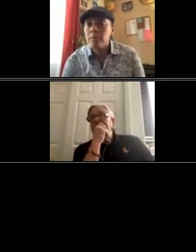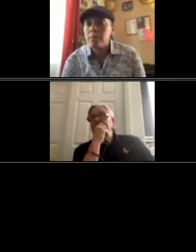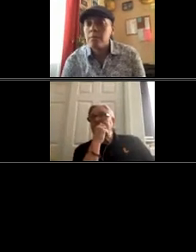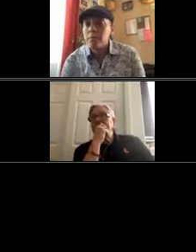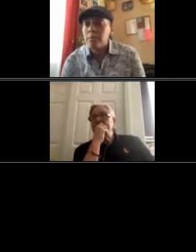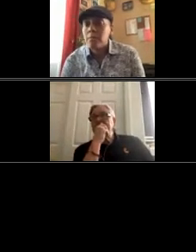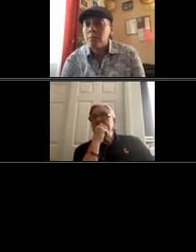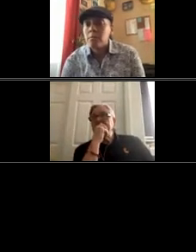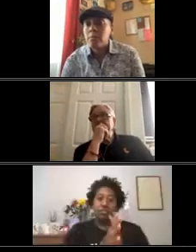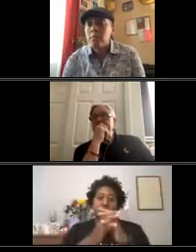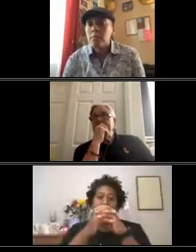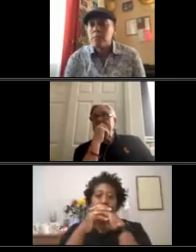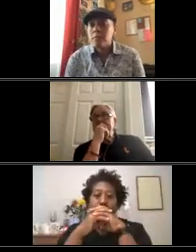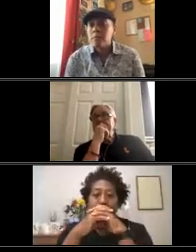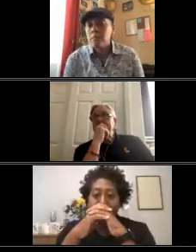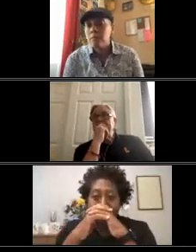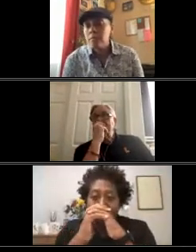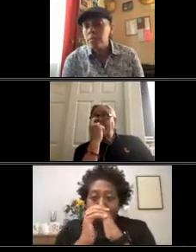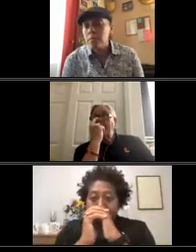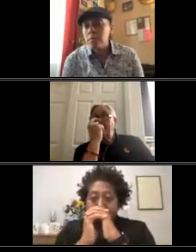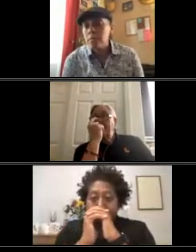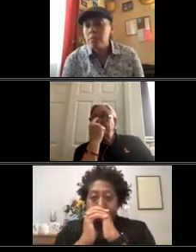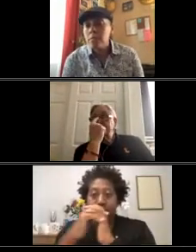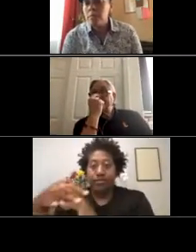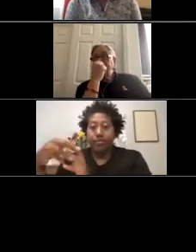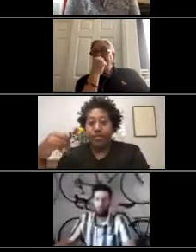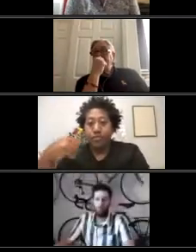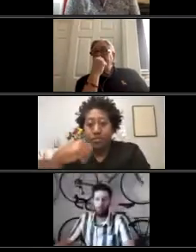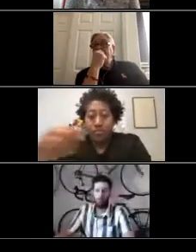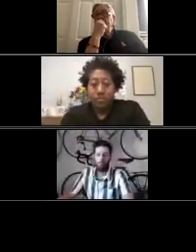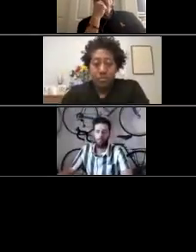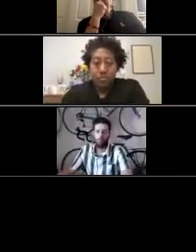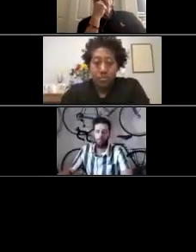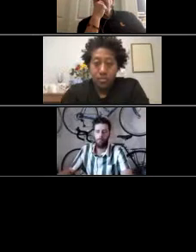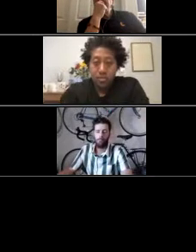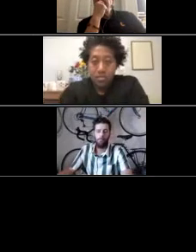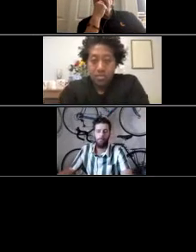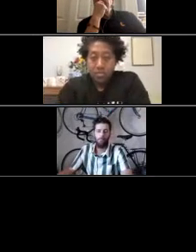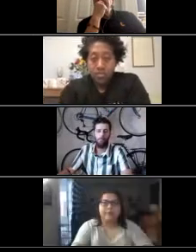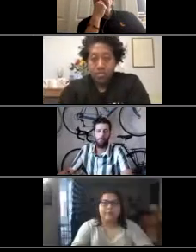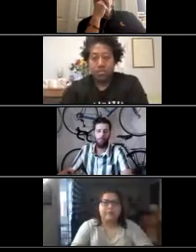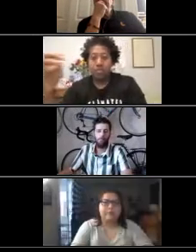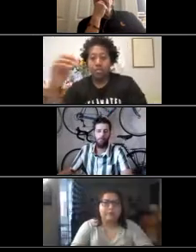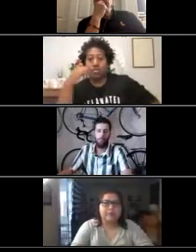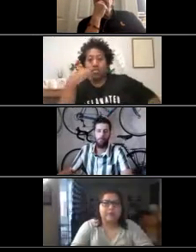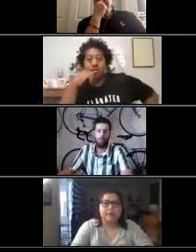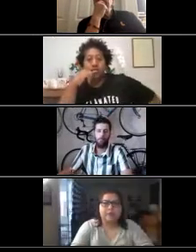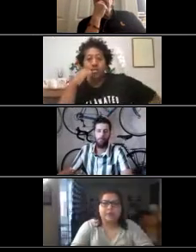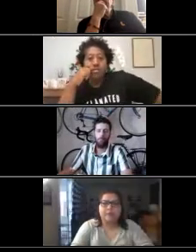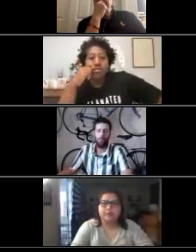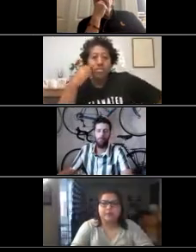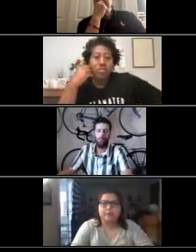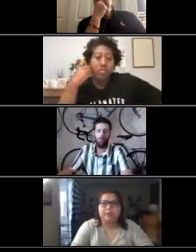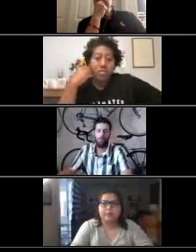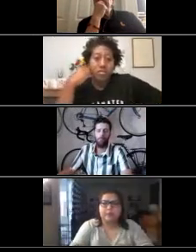Thank you, Sequoia. As I call your name, please let me know if you are present. Ruby